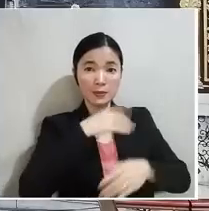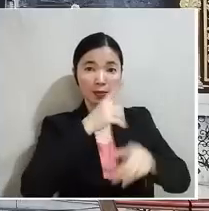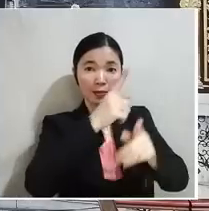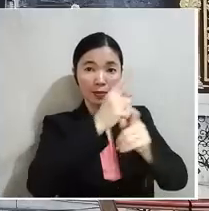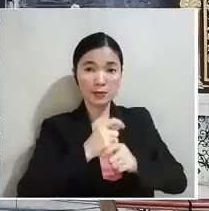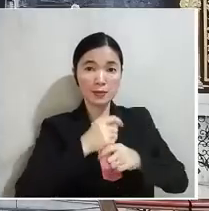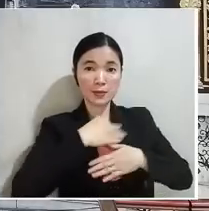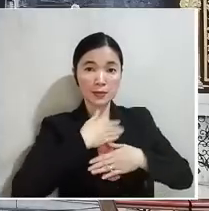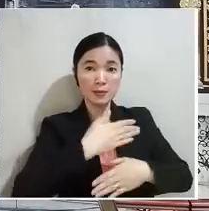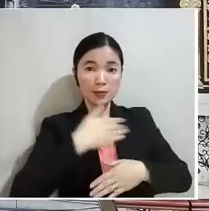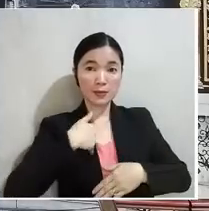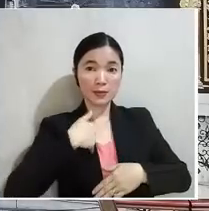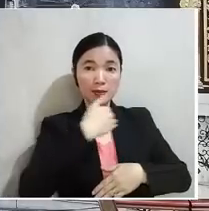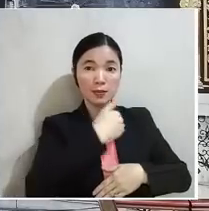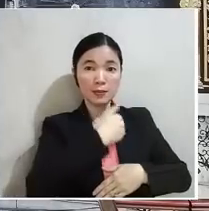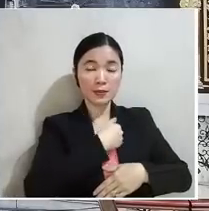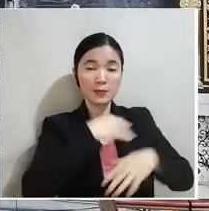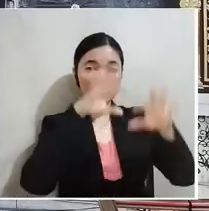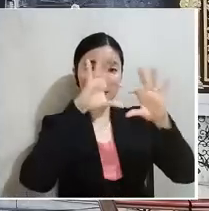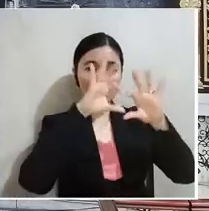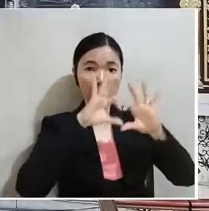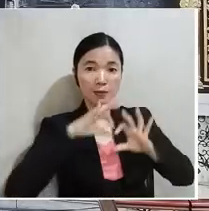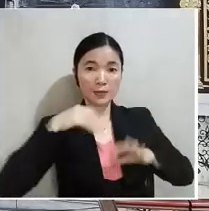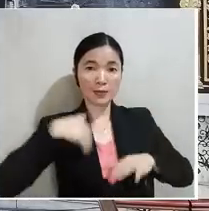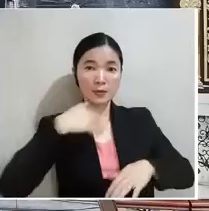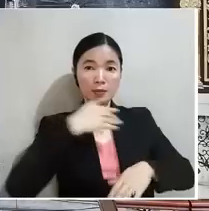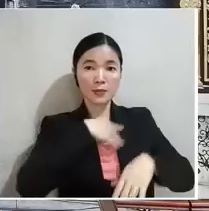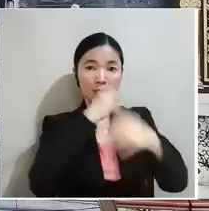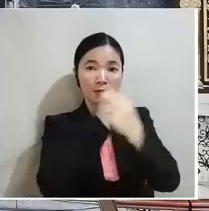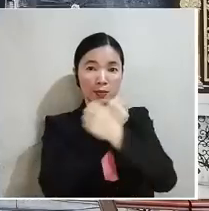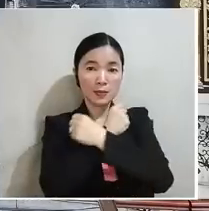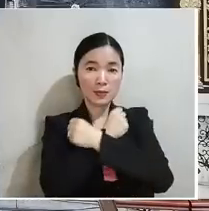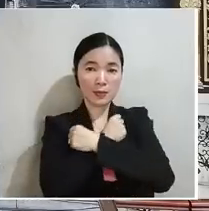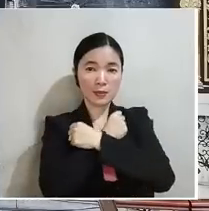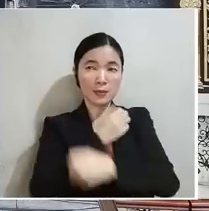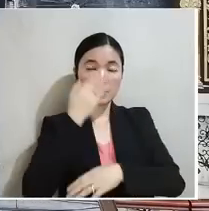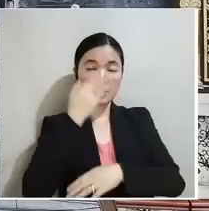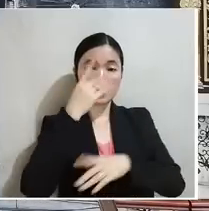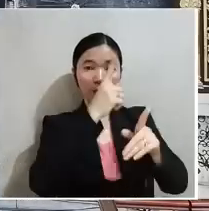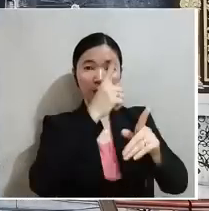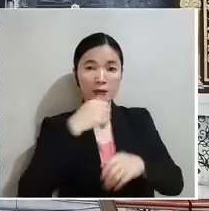say our lives. Oh Father, we are